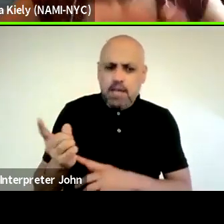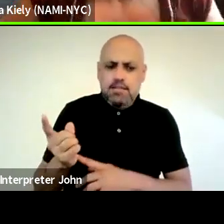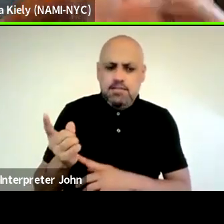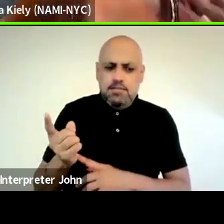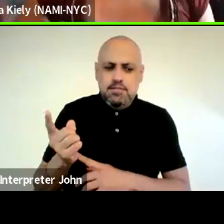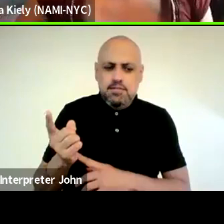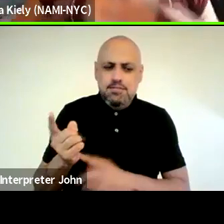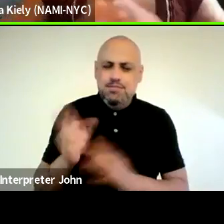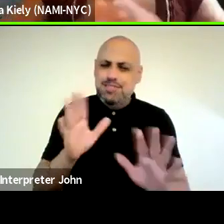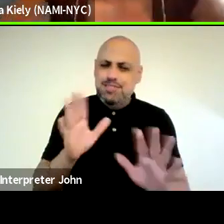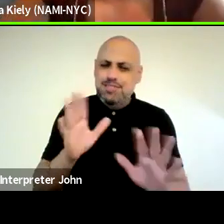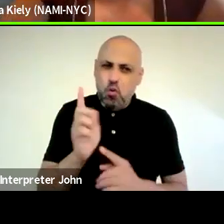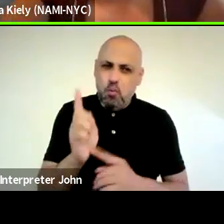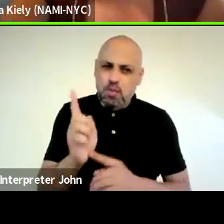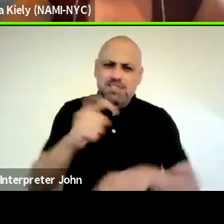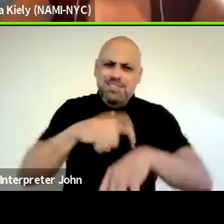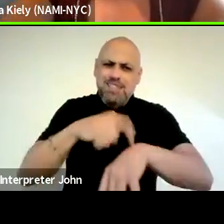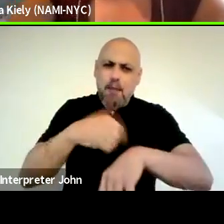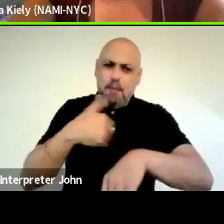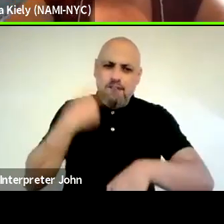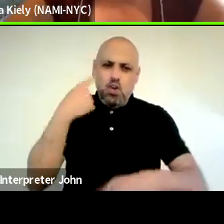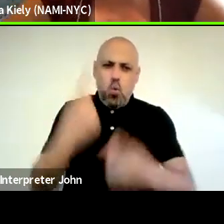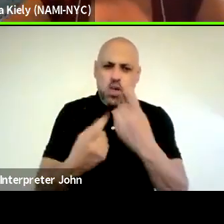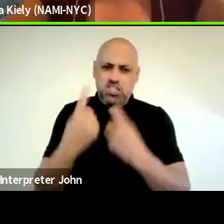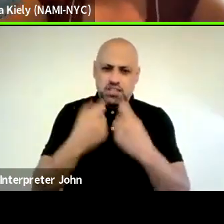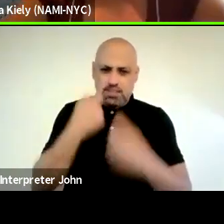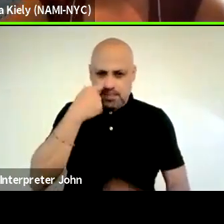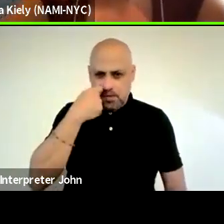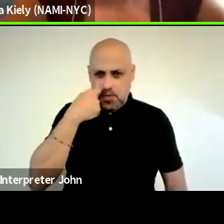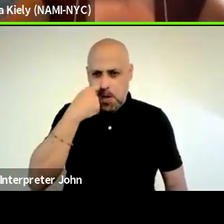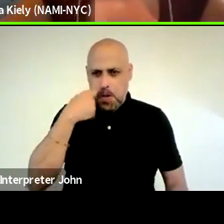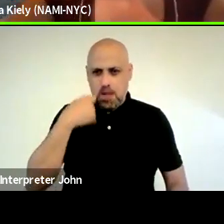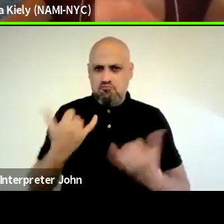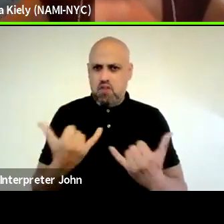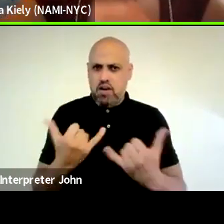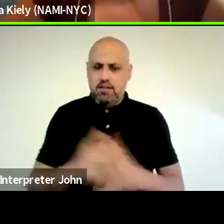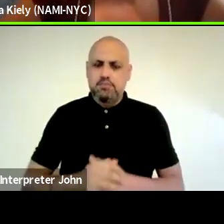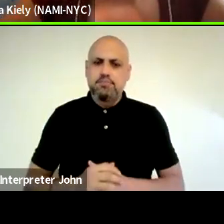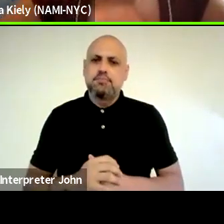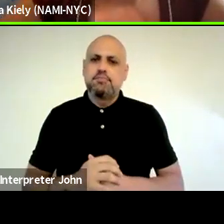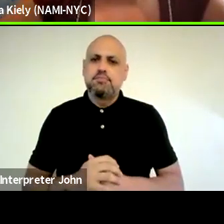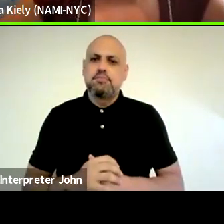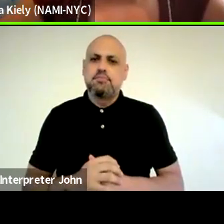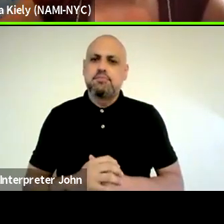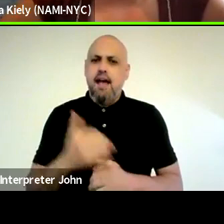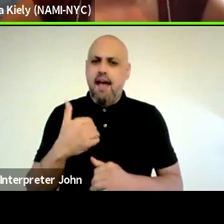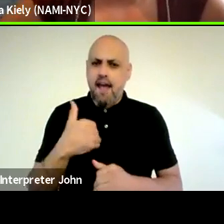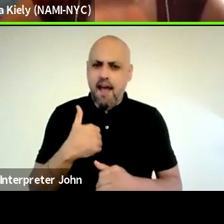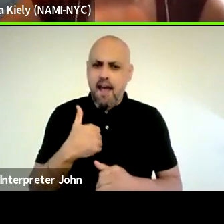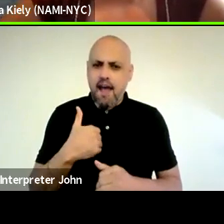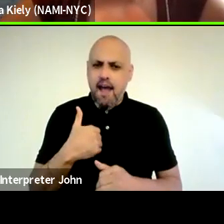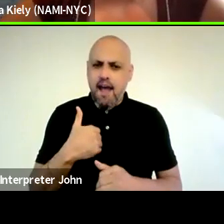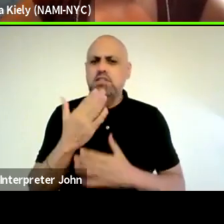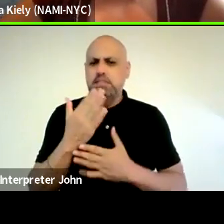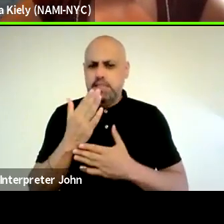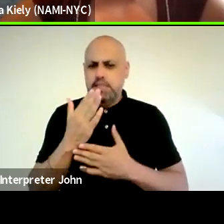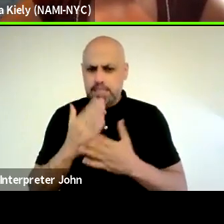not a couple moments, we have some time for questions at this point. And I have